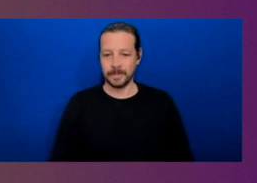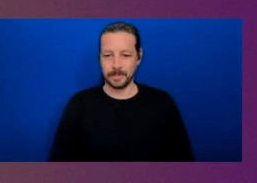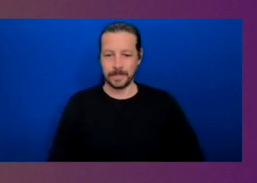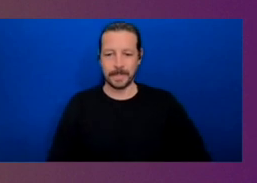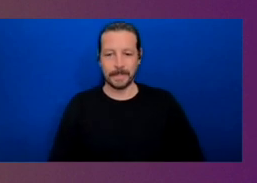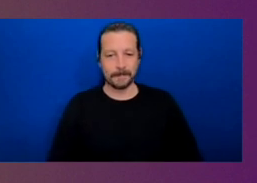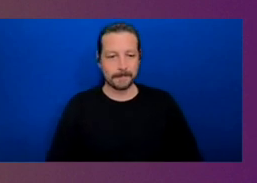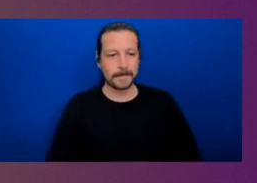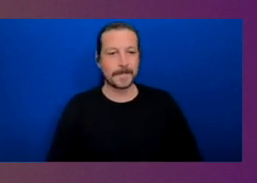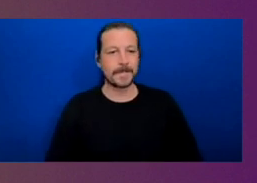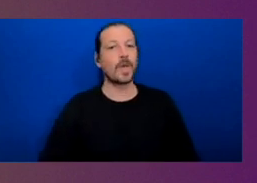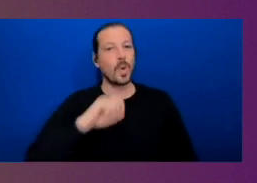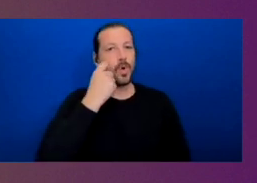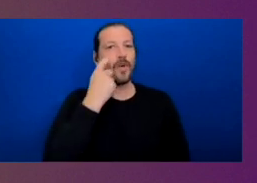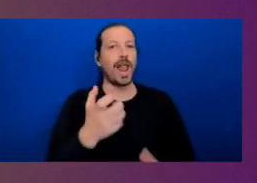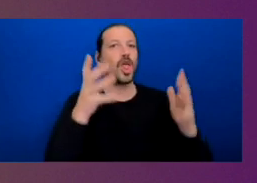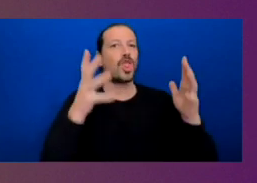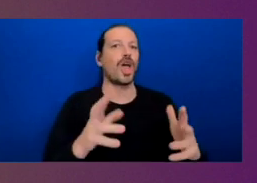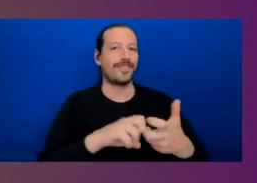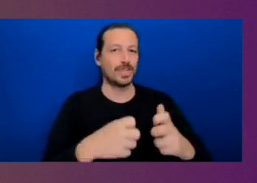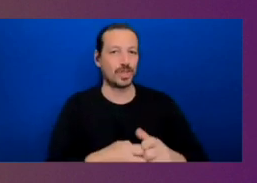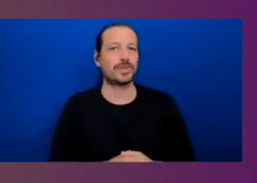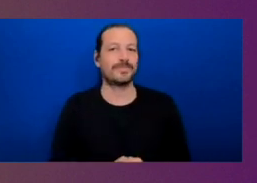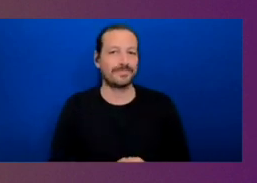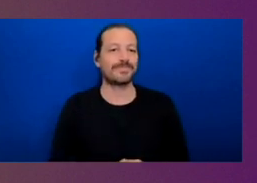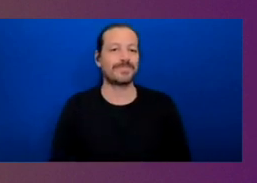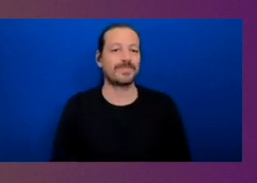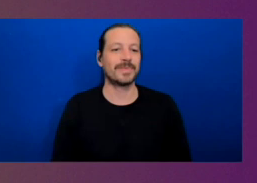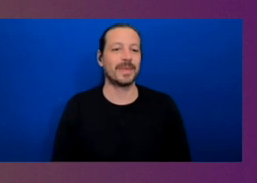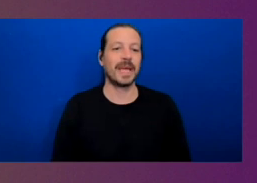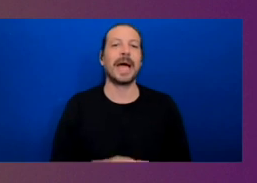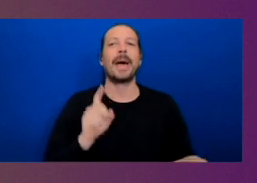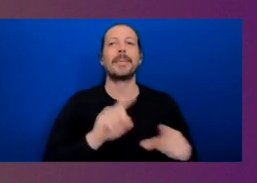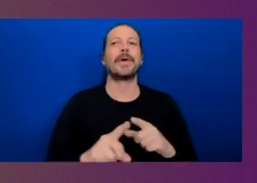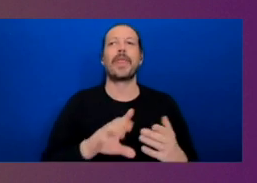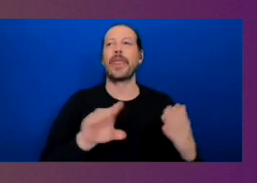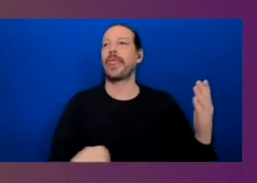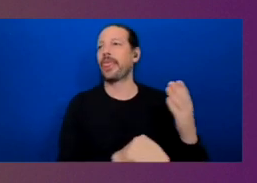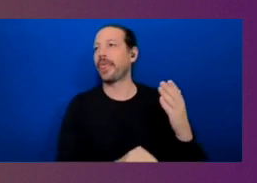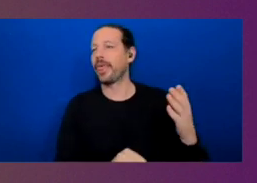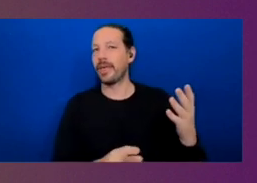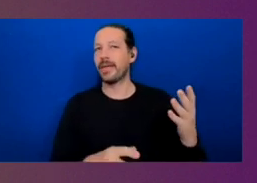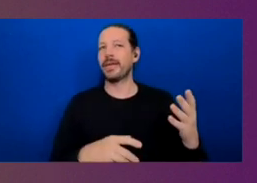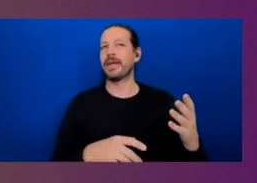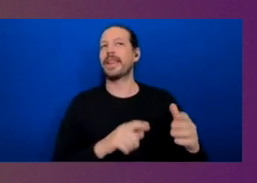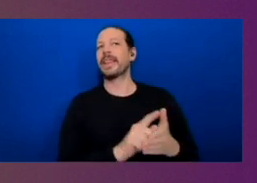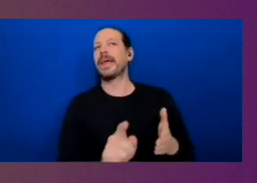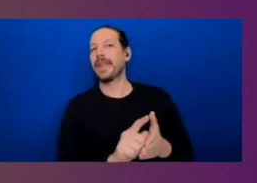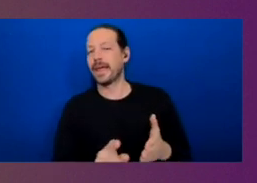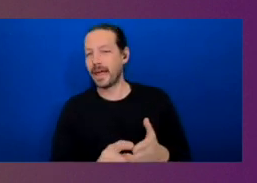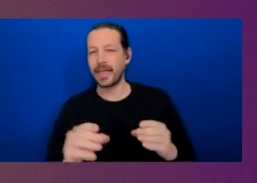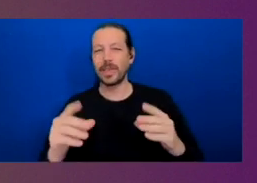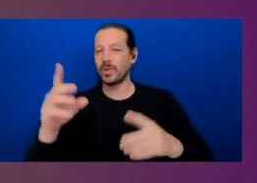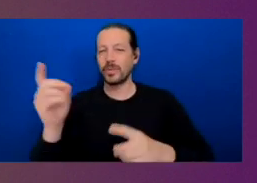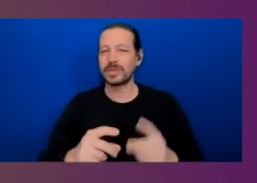an awful lot of issues. Most of them will sit quite happily on your backlog until a couple of years go round and you either redesign and try